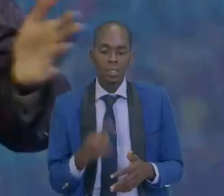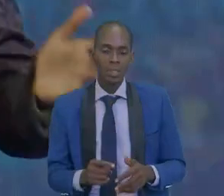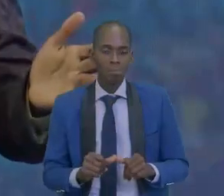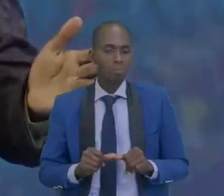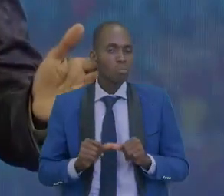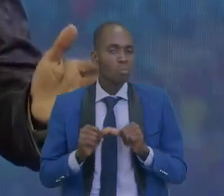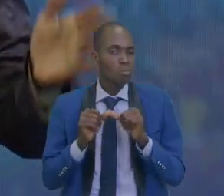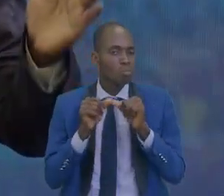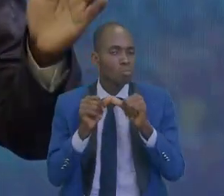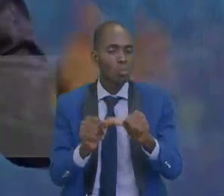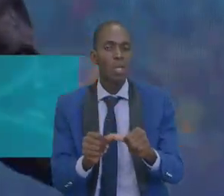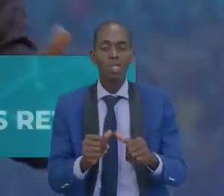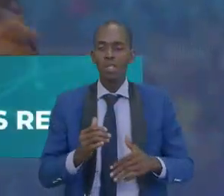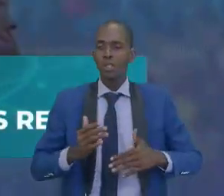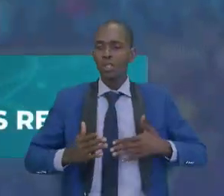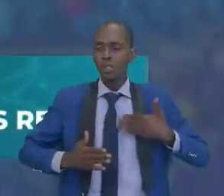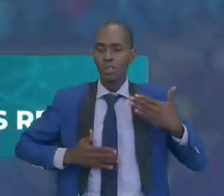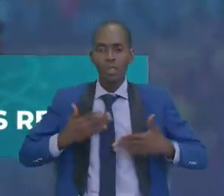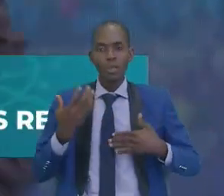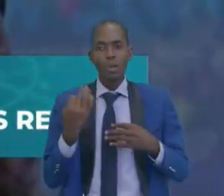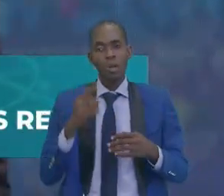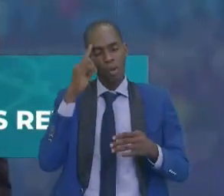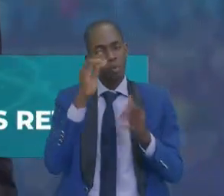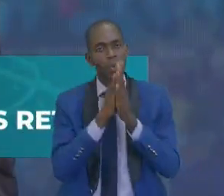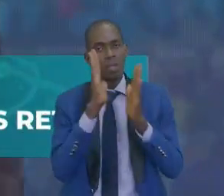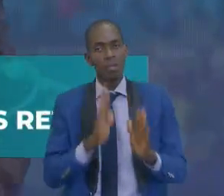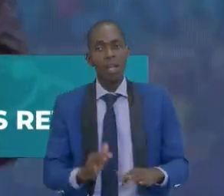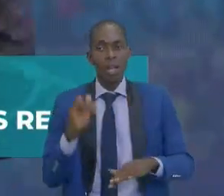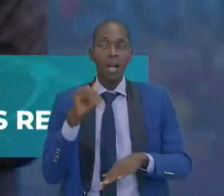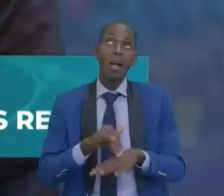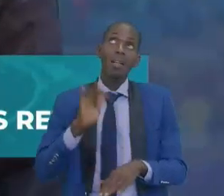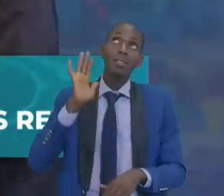of saints at his return.